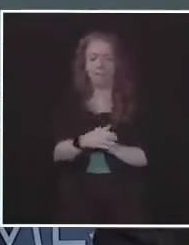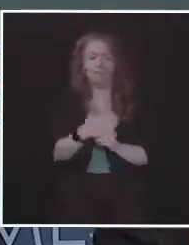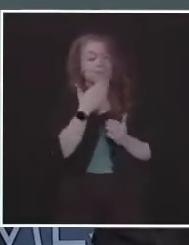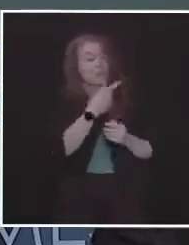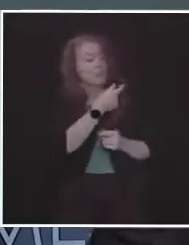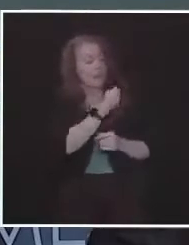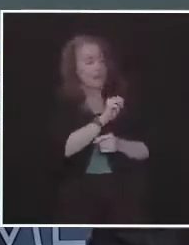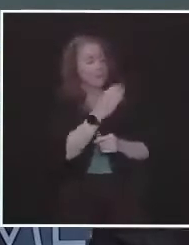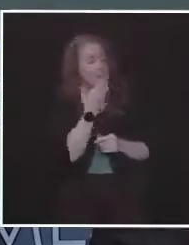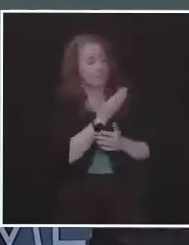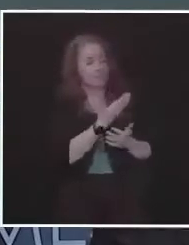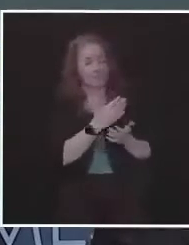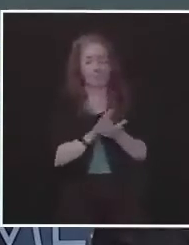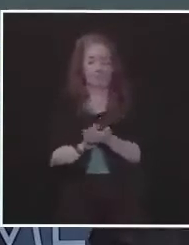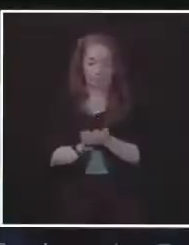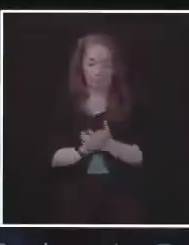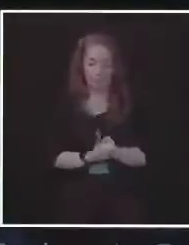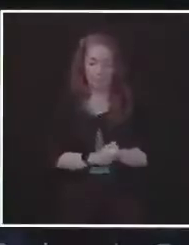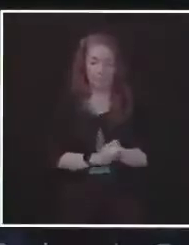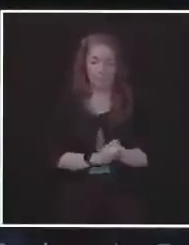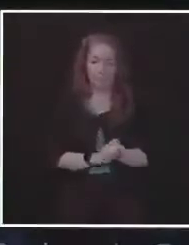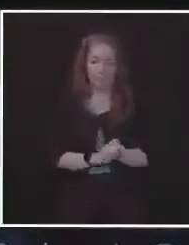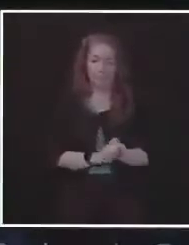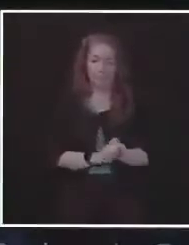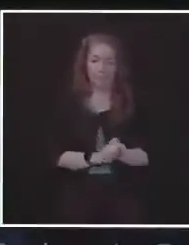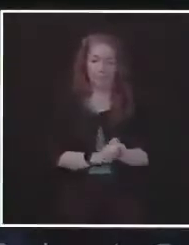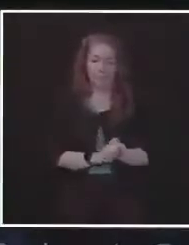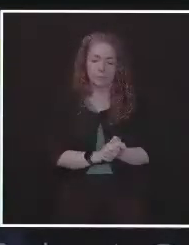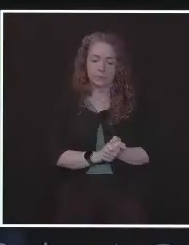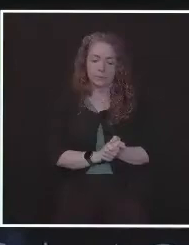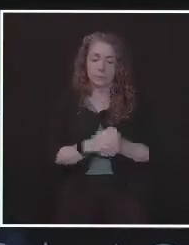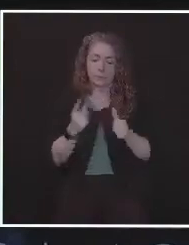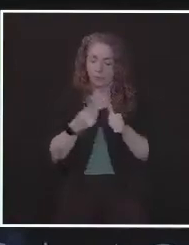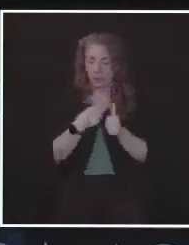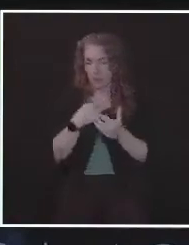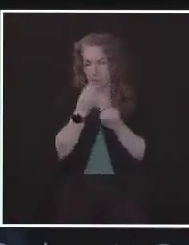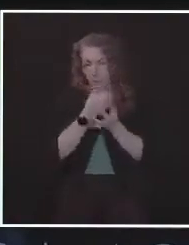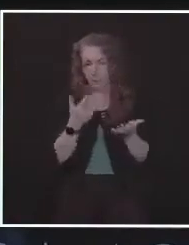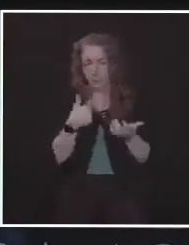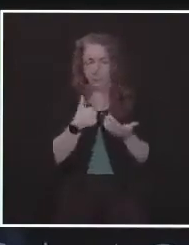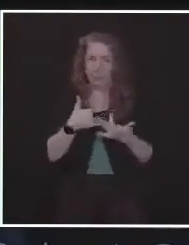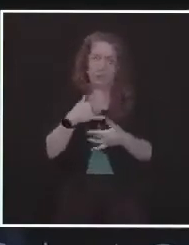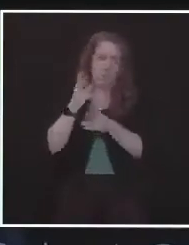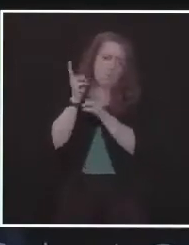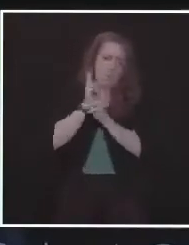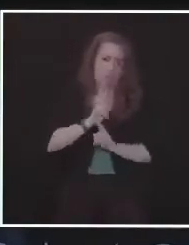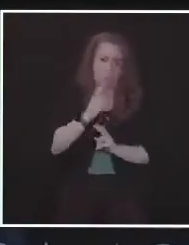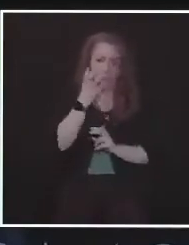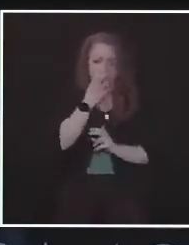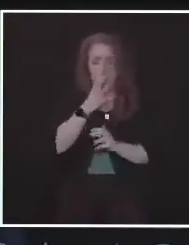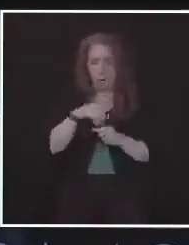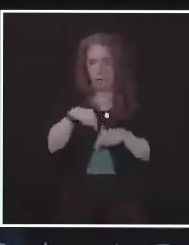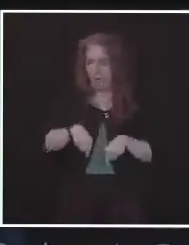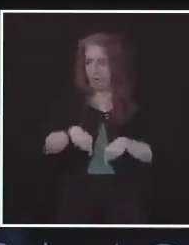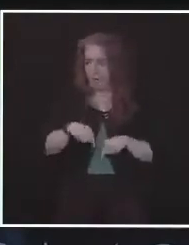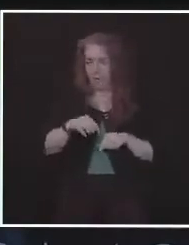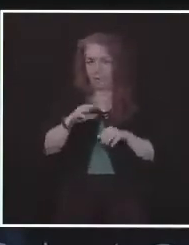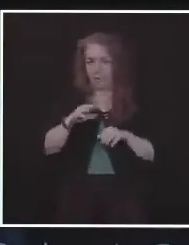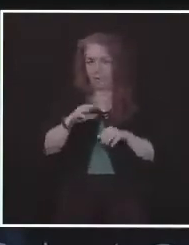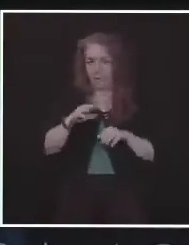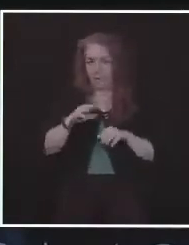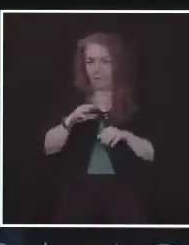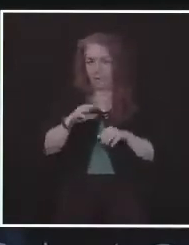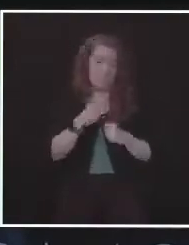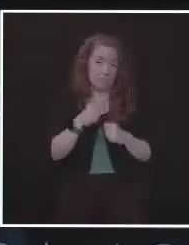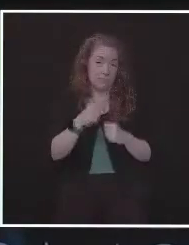Thank you, Pam. And first off, I just got to say how honored I am to be part of this amazing team. You know, I'm